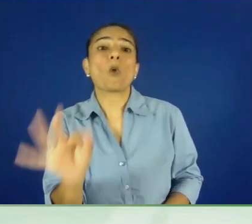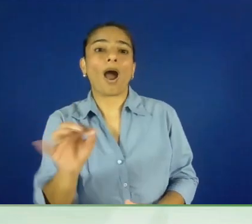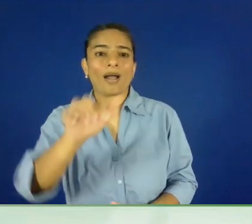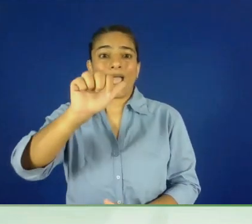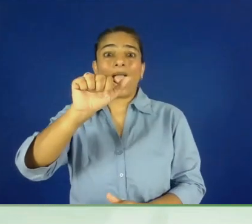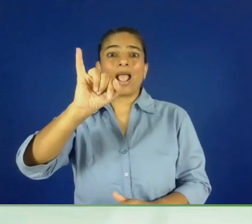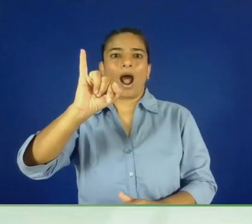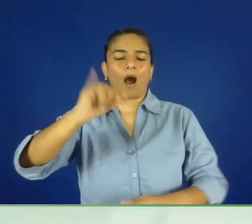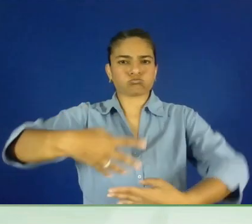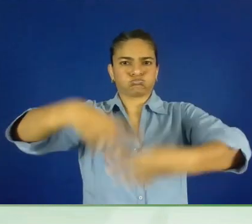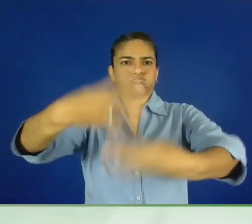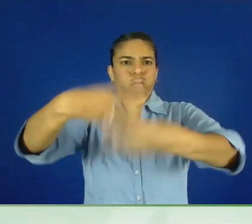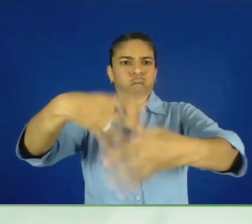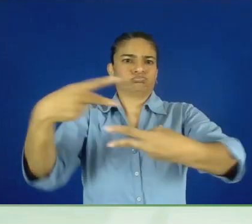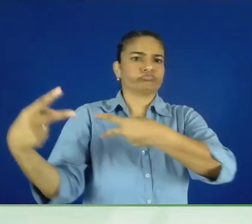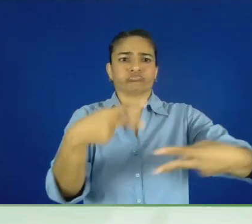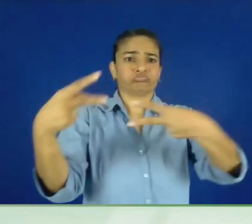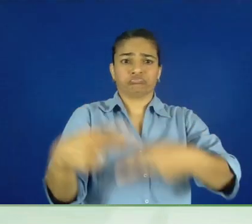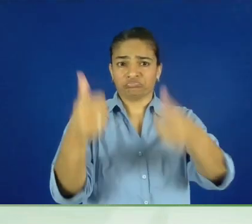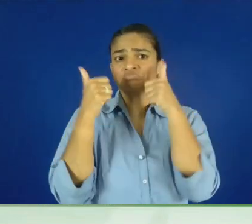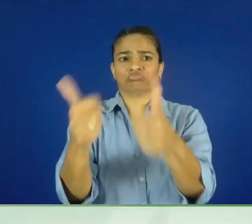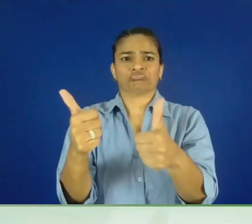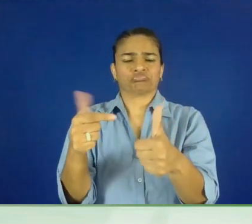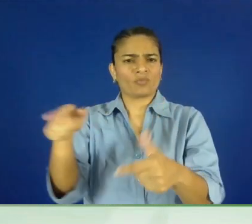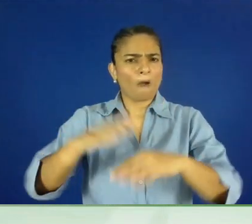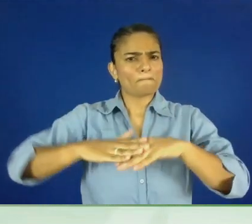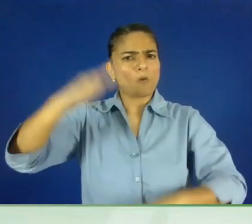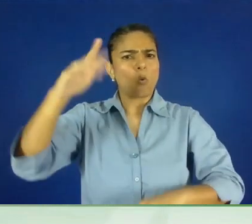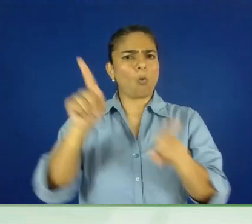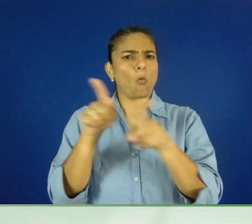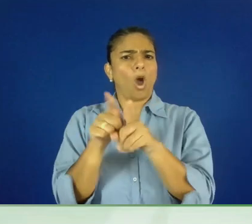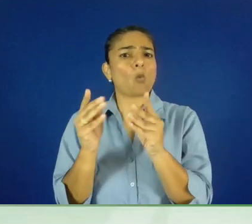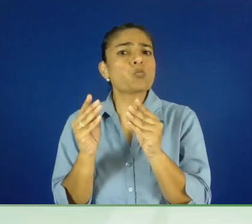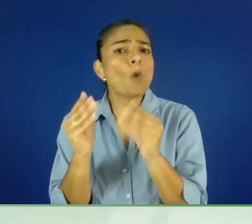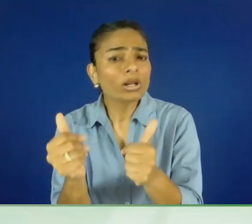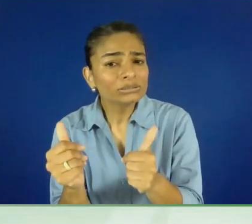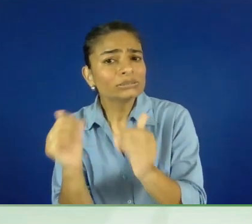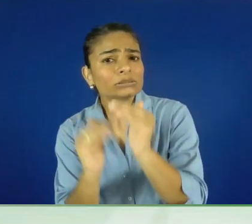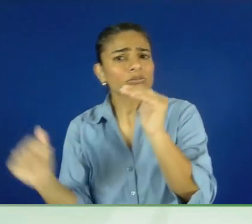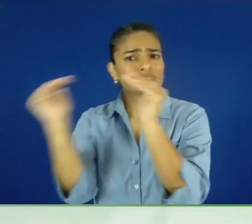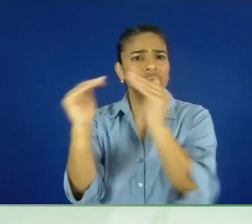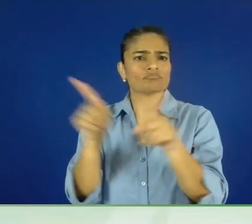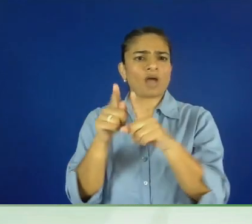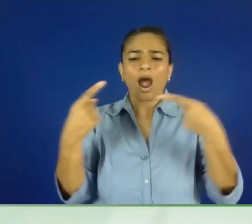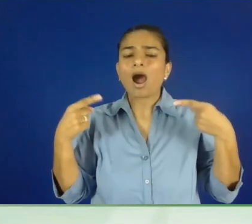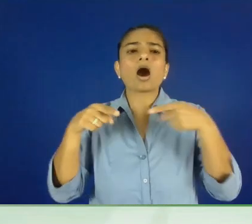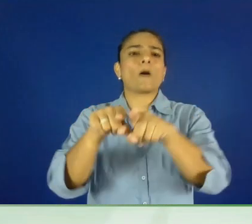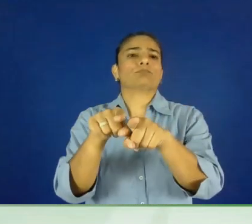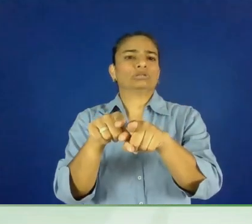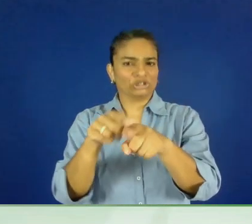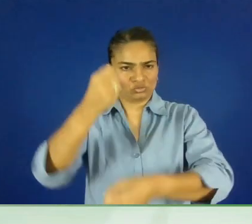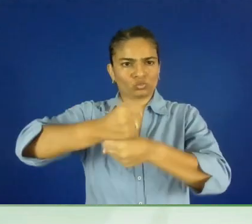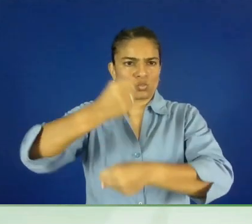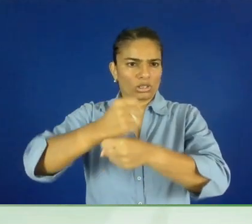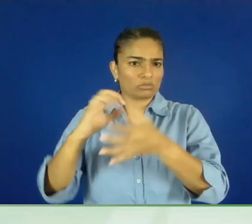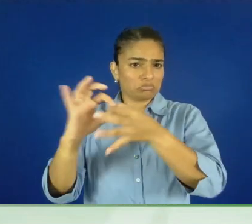there in terms of participation, hybrid working. But Bianca, maybe can you give us